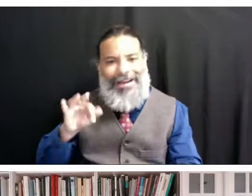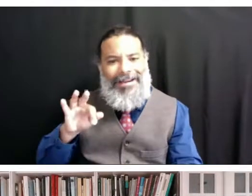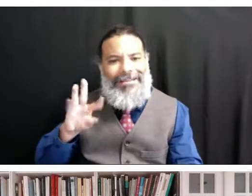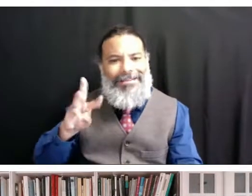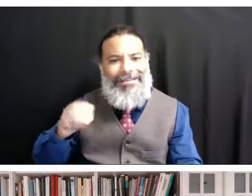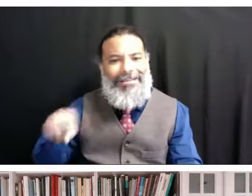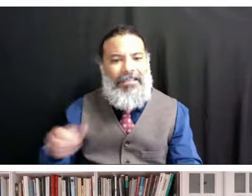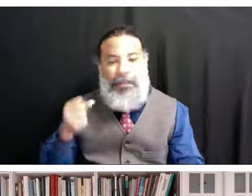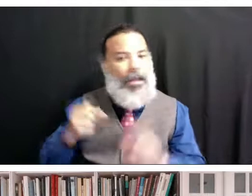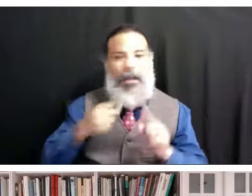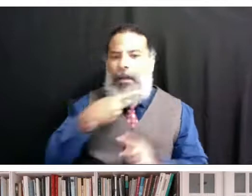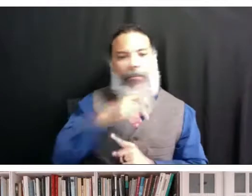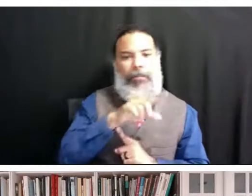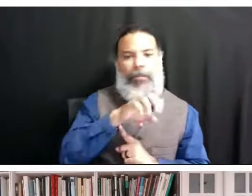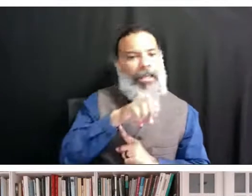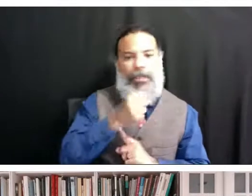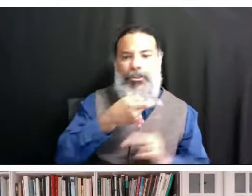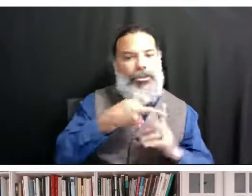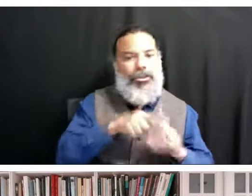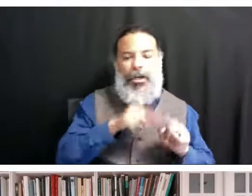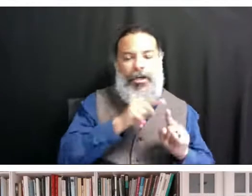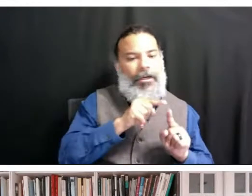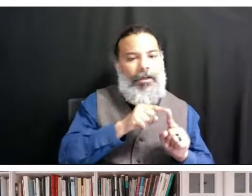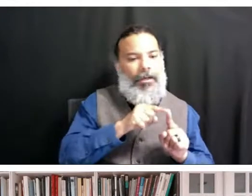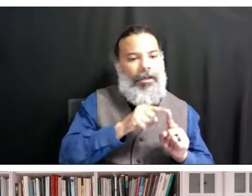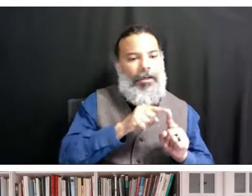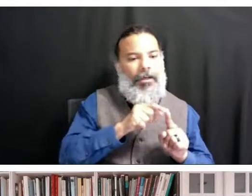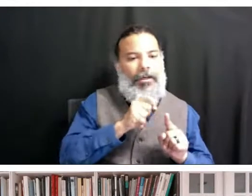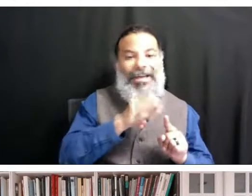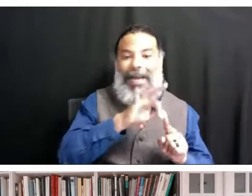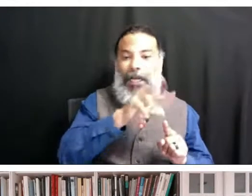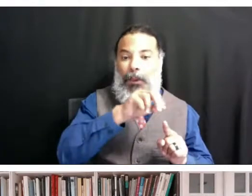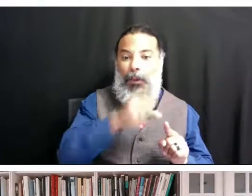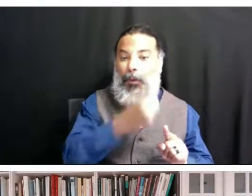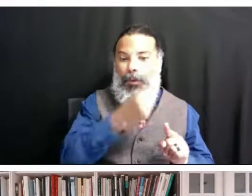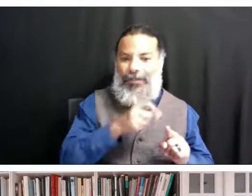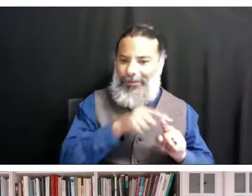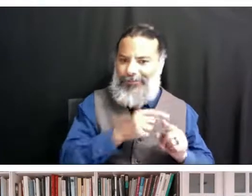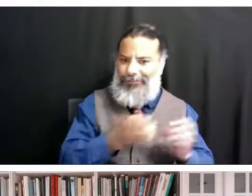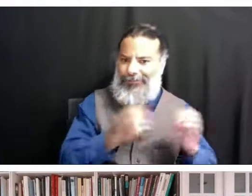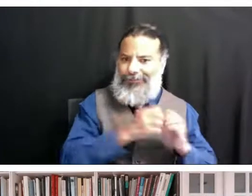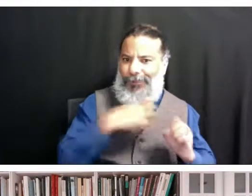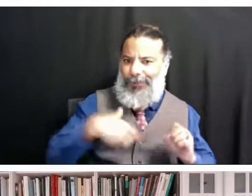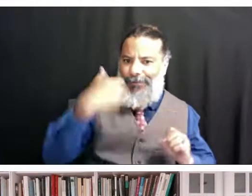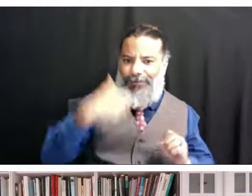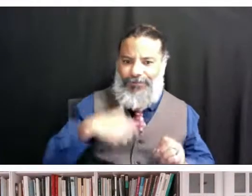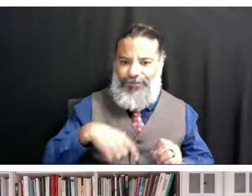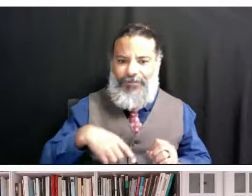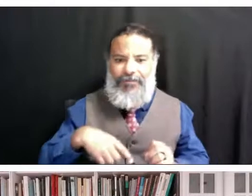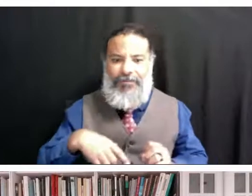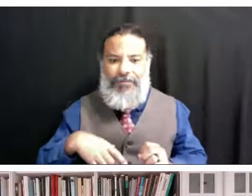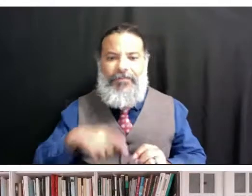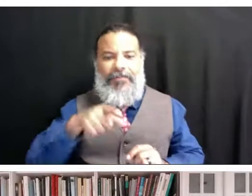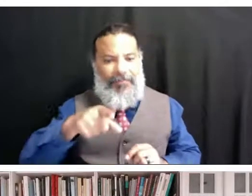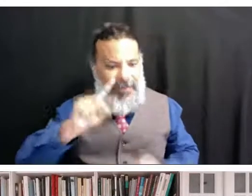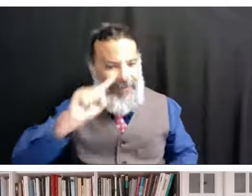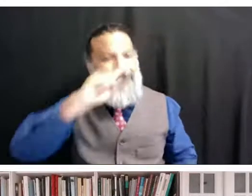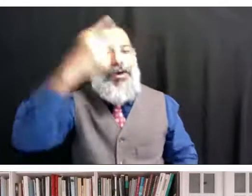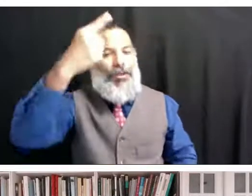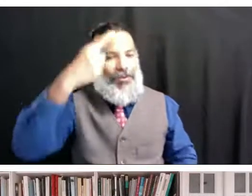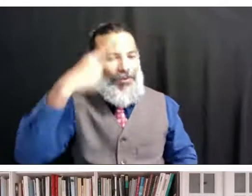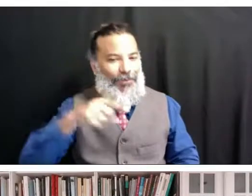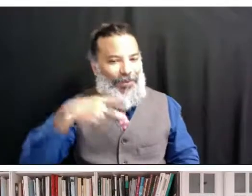here the Peale sculpture garden began in the 1930s. Another first for the